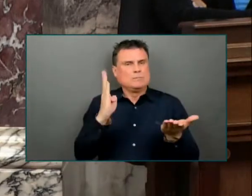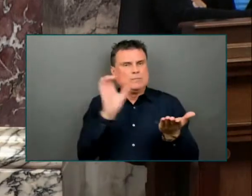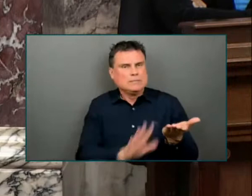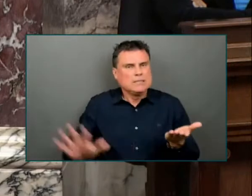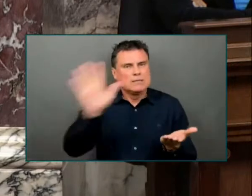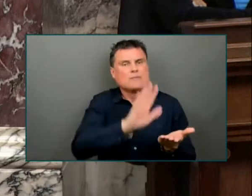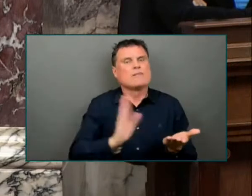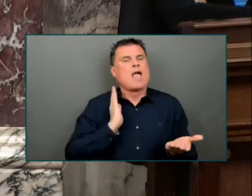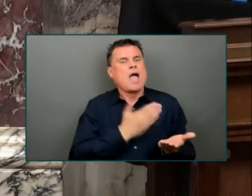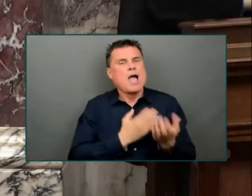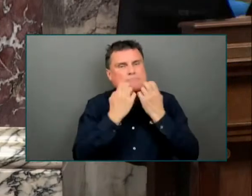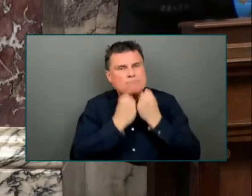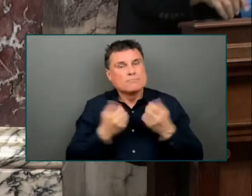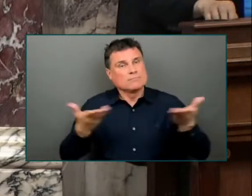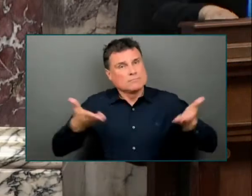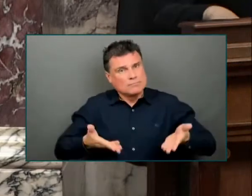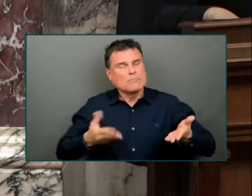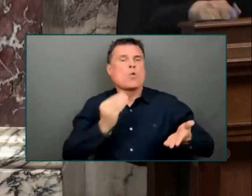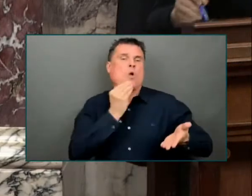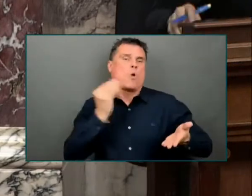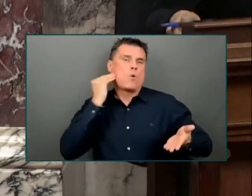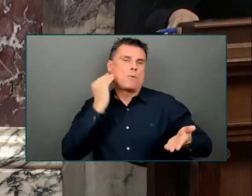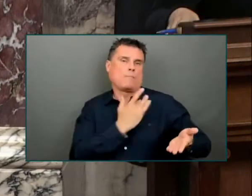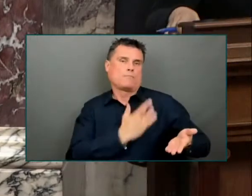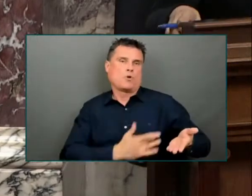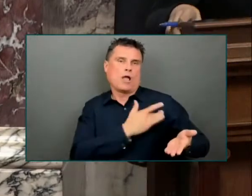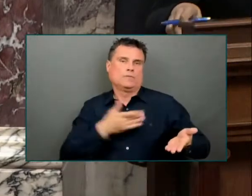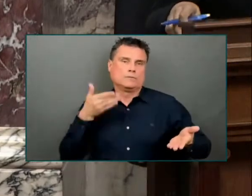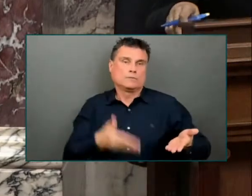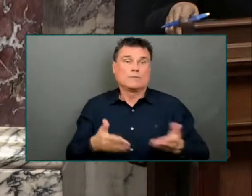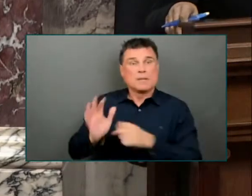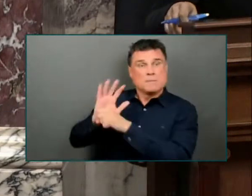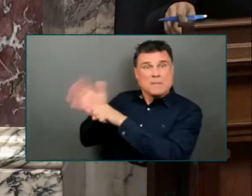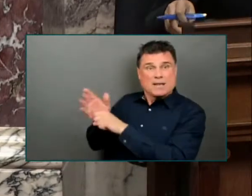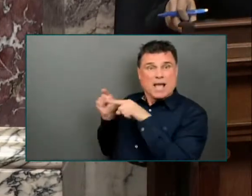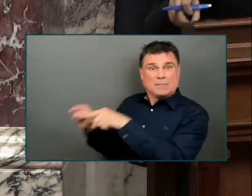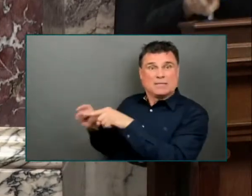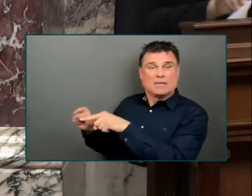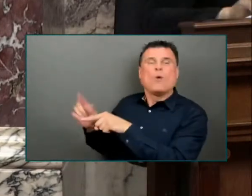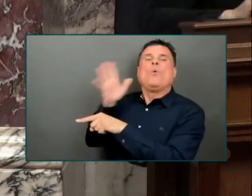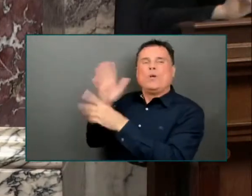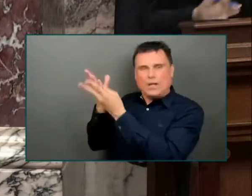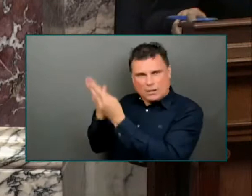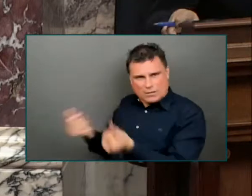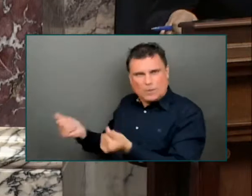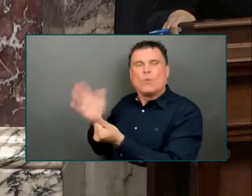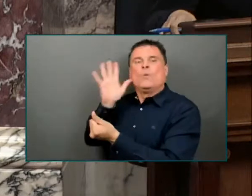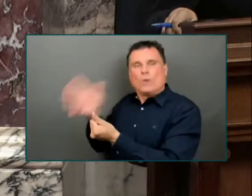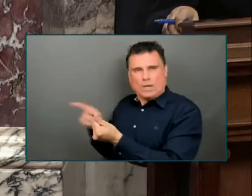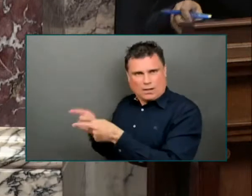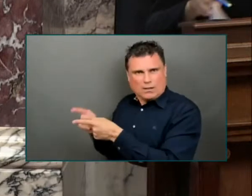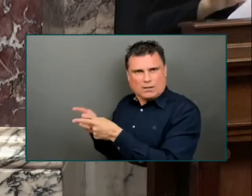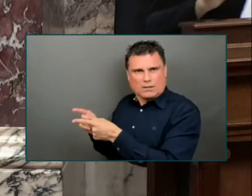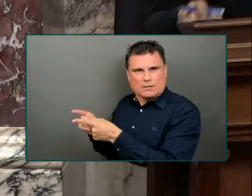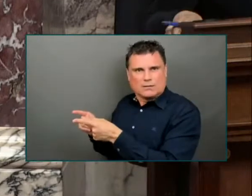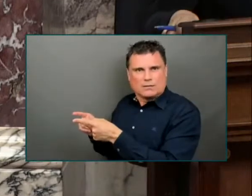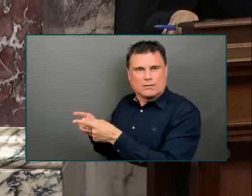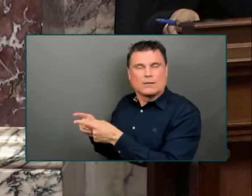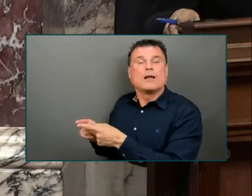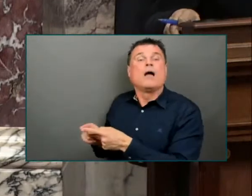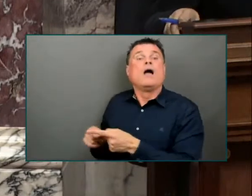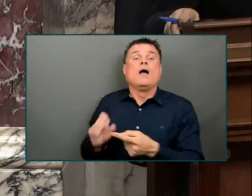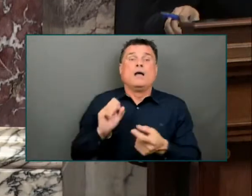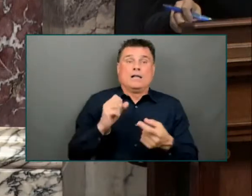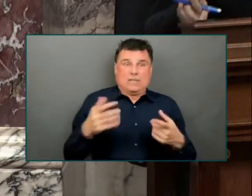pandemic will end, but our work to build a better future will not. To all of those